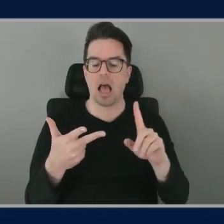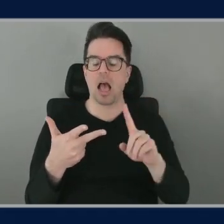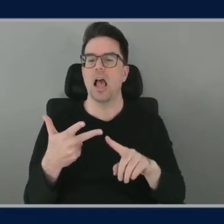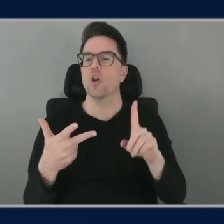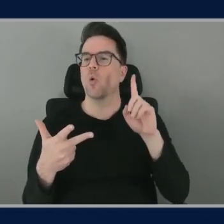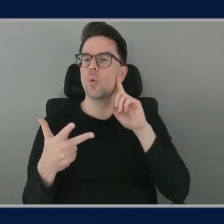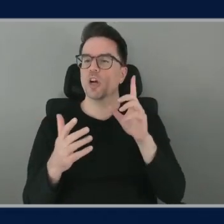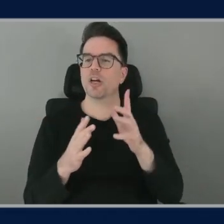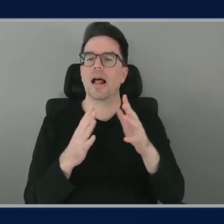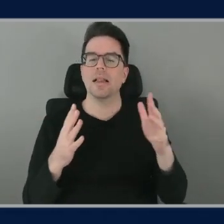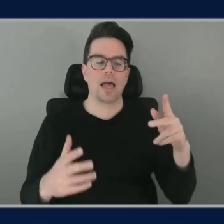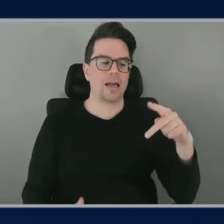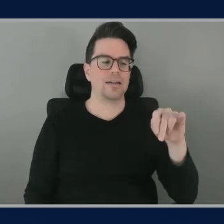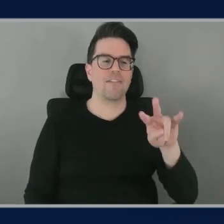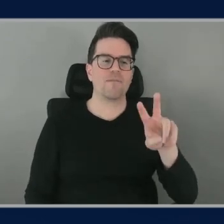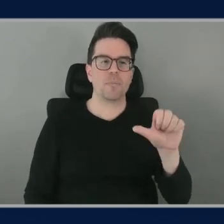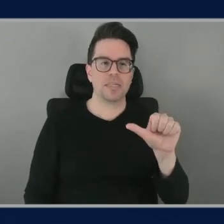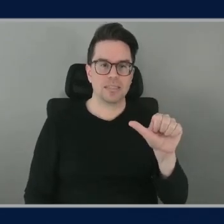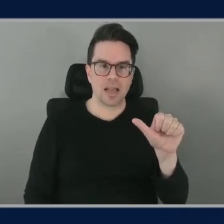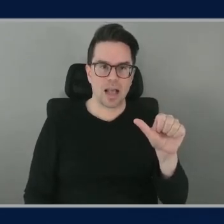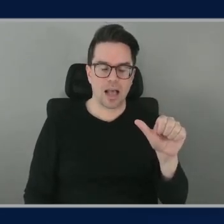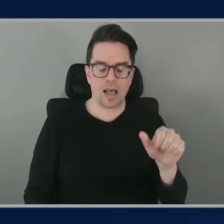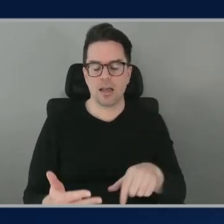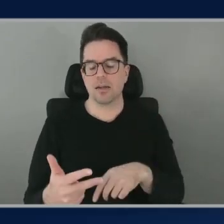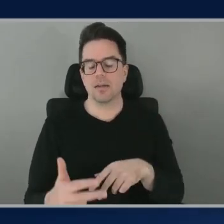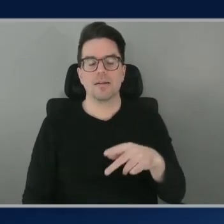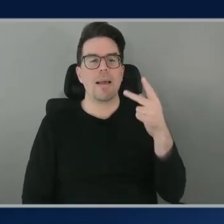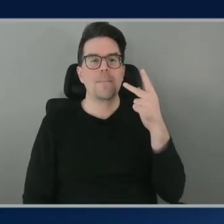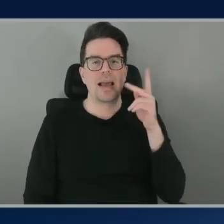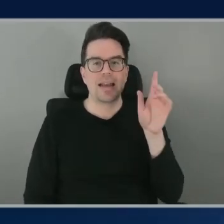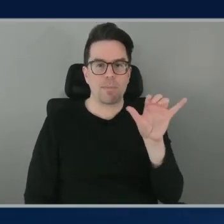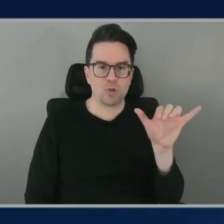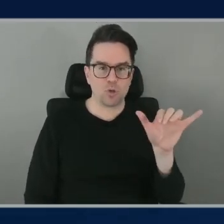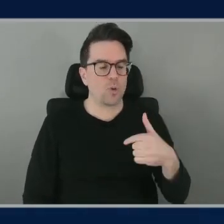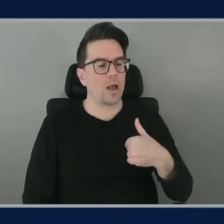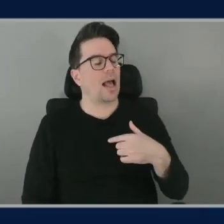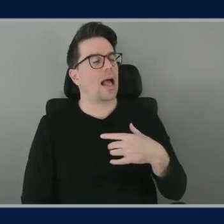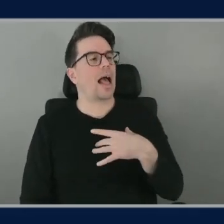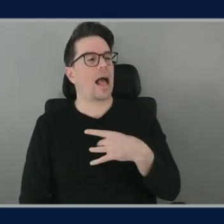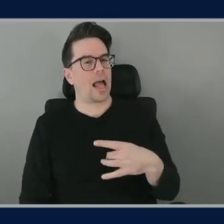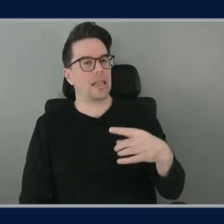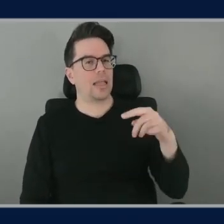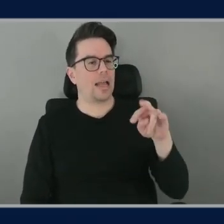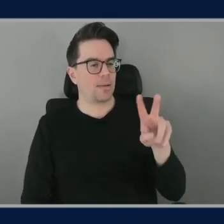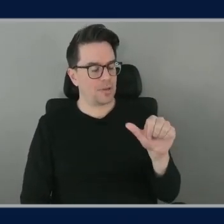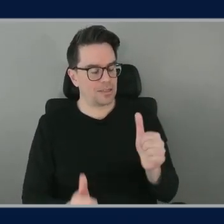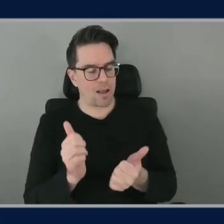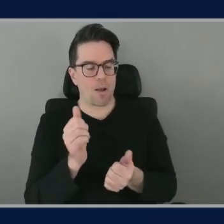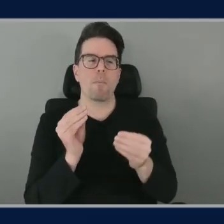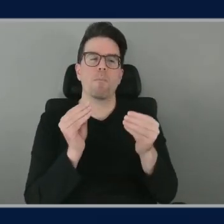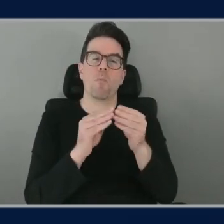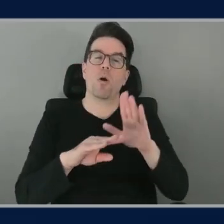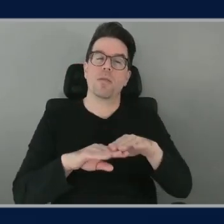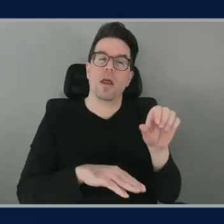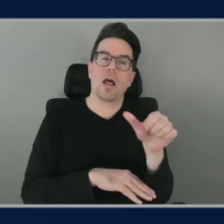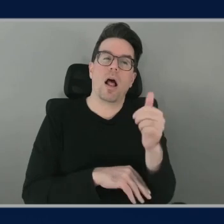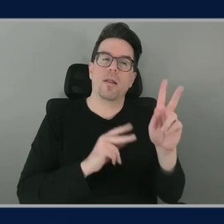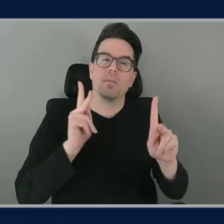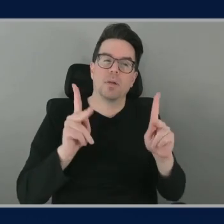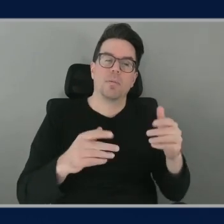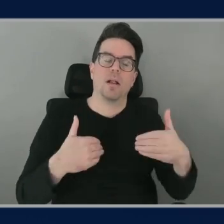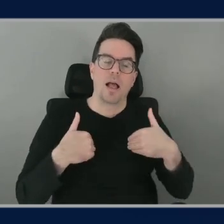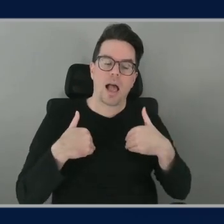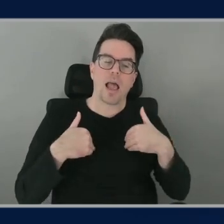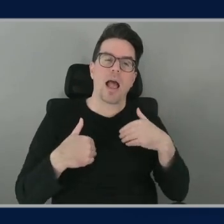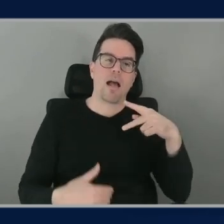pizza pie as well as pineapple. I love pizza more than most folks, and we actually have a pizza oven in our house. So I don't